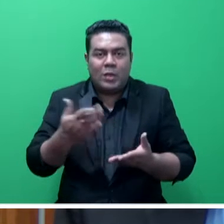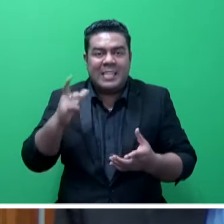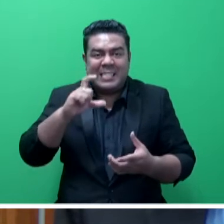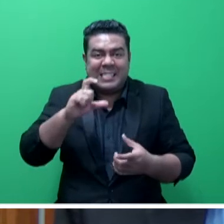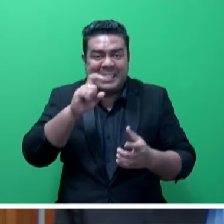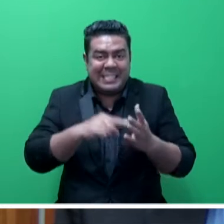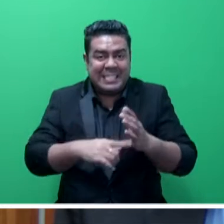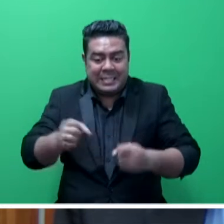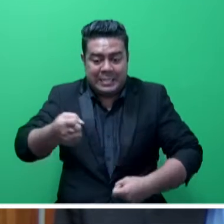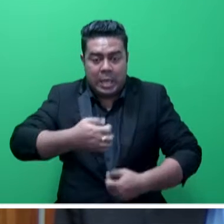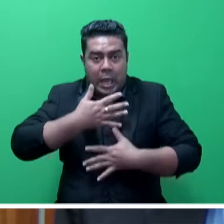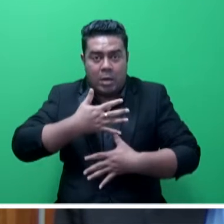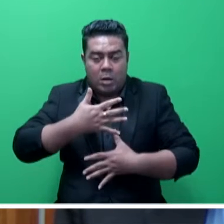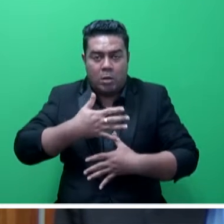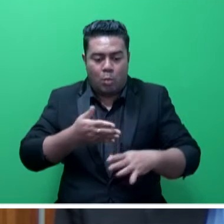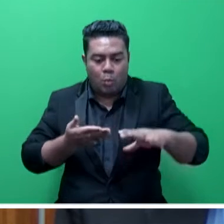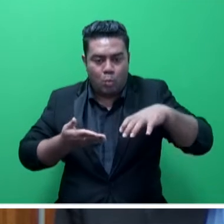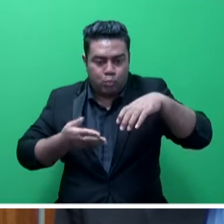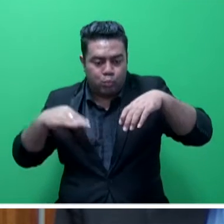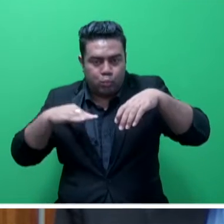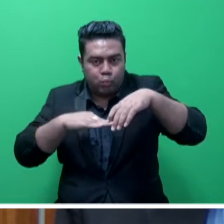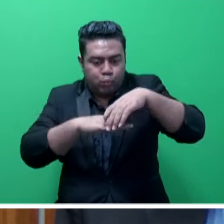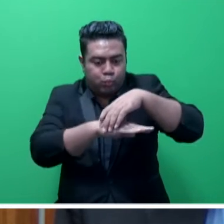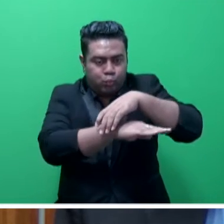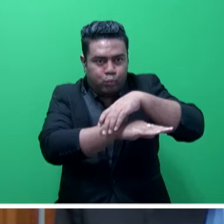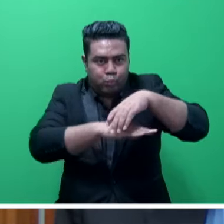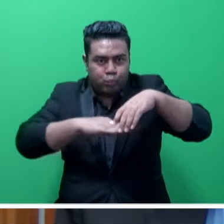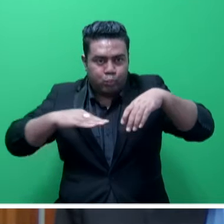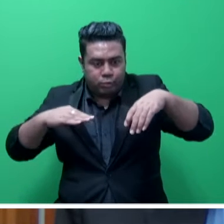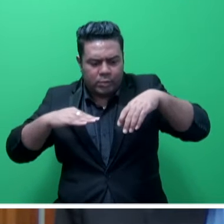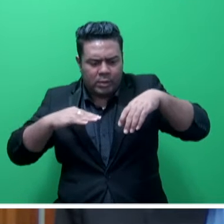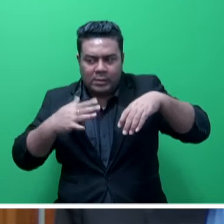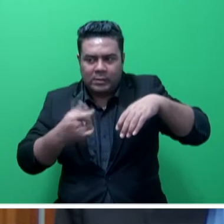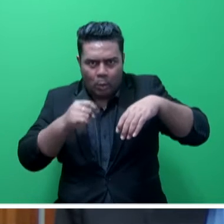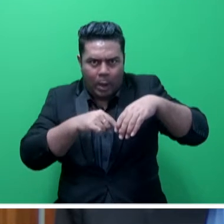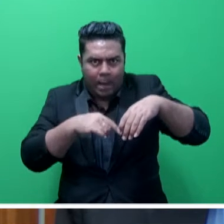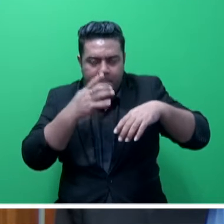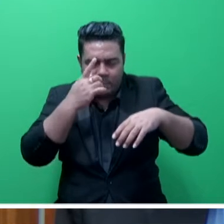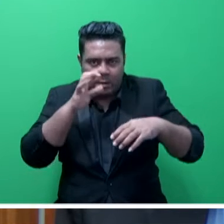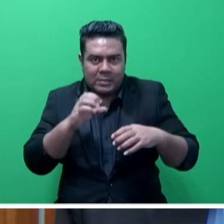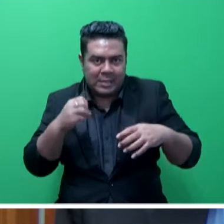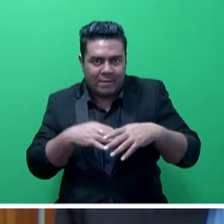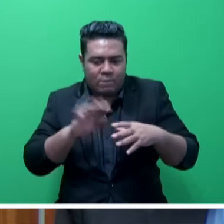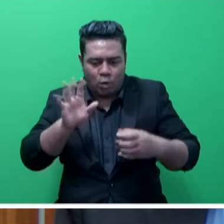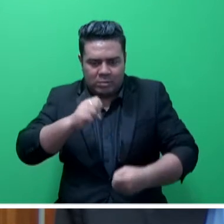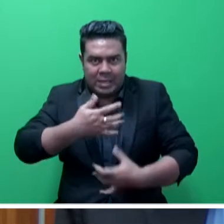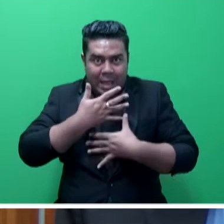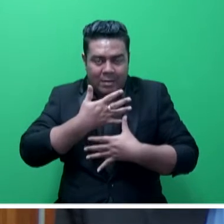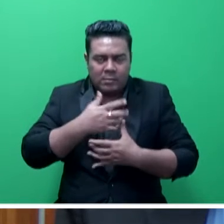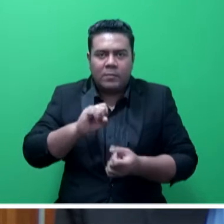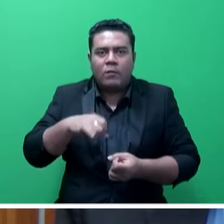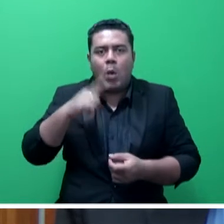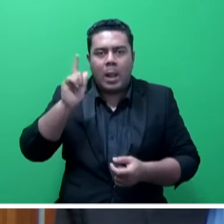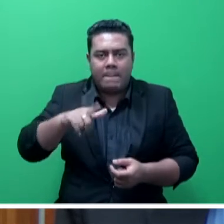also getting to CWM and also to Lautoka Hospital that are going